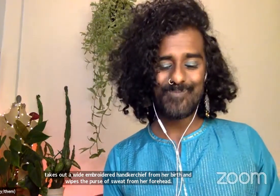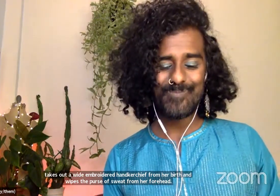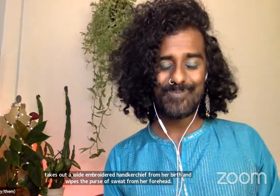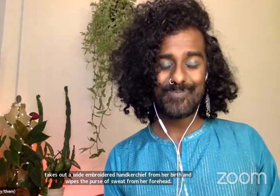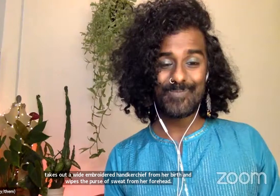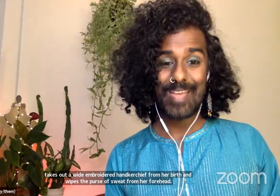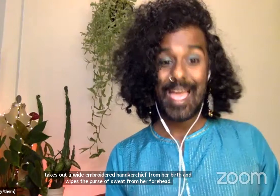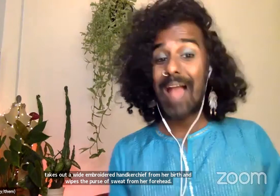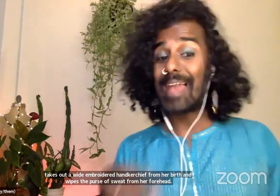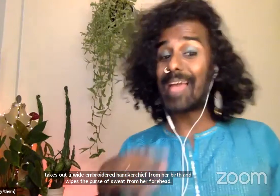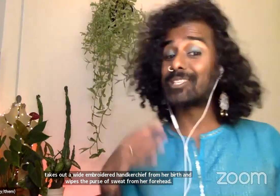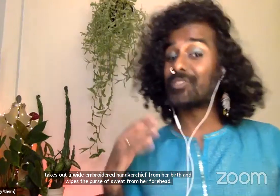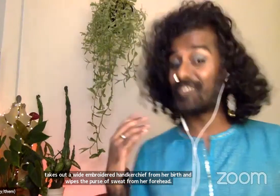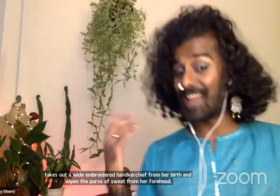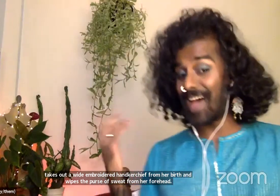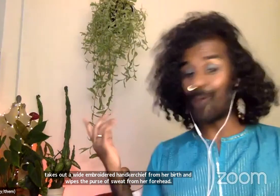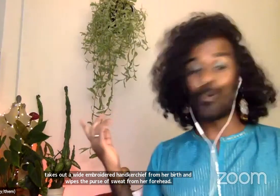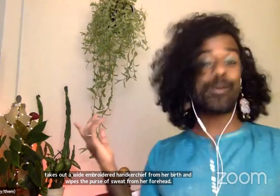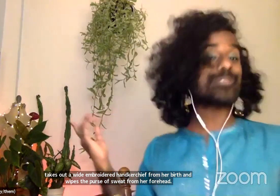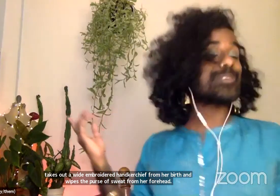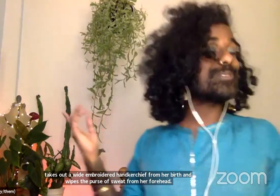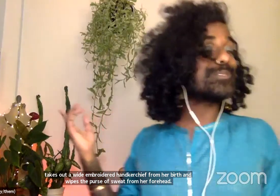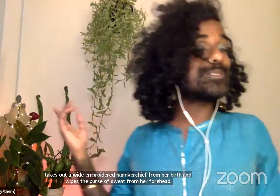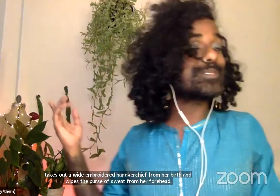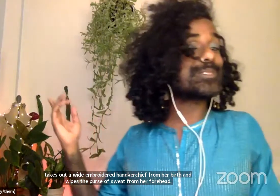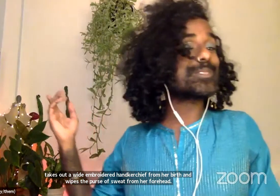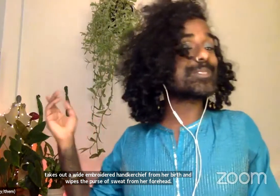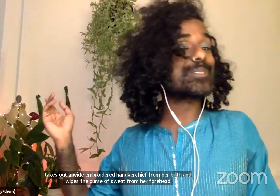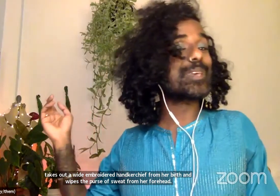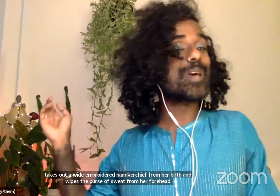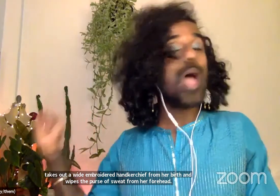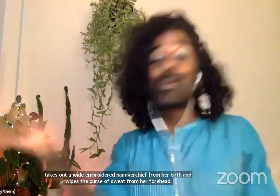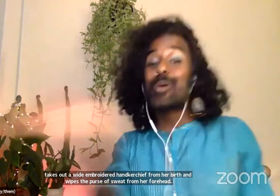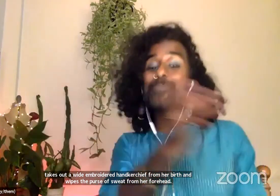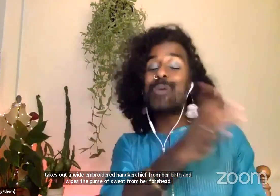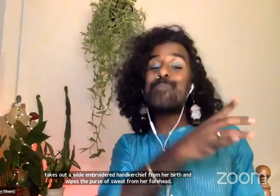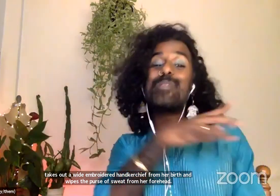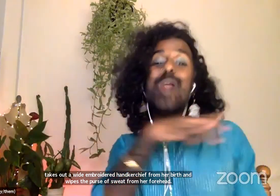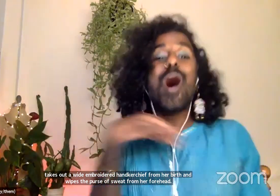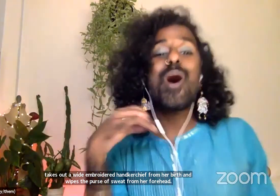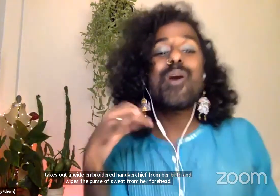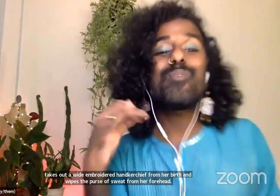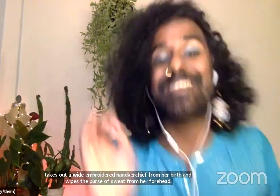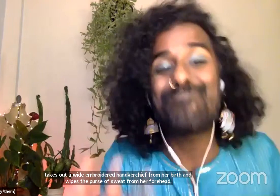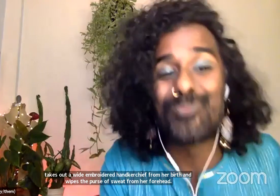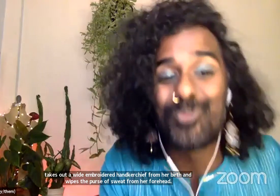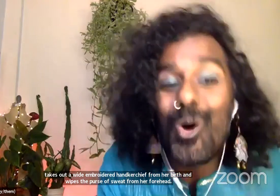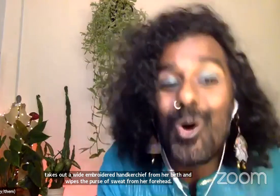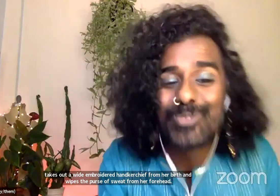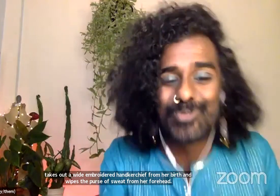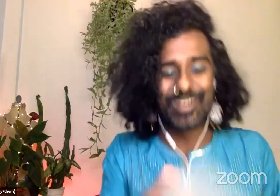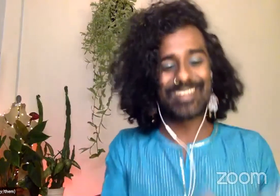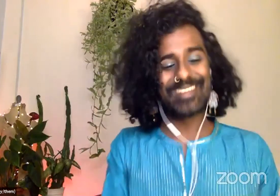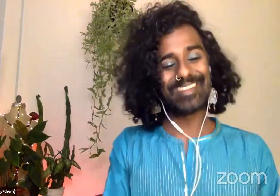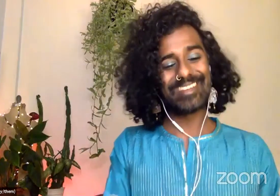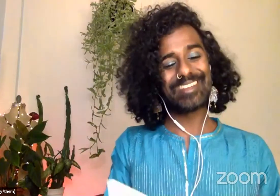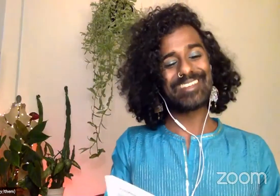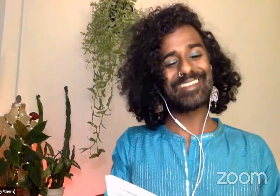Kumkum likes flower patterns. Kumkum loves